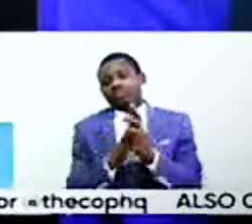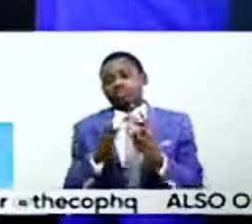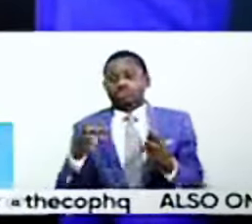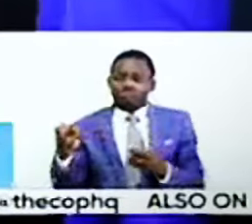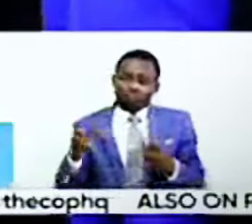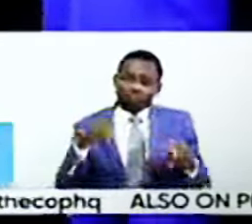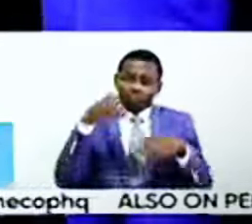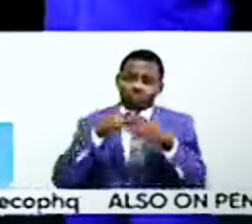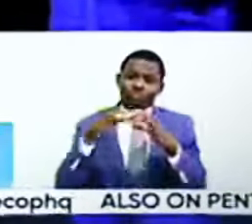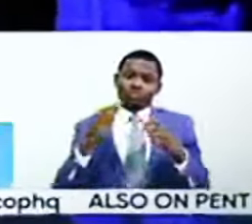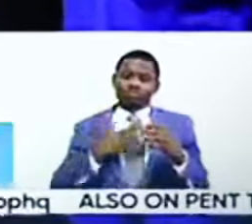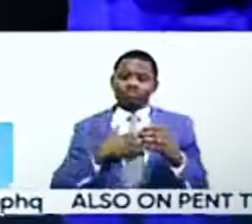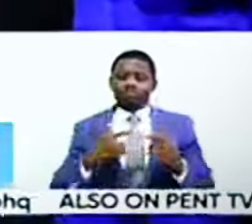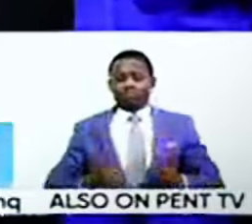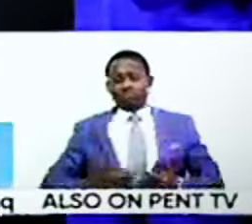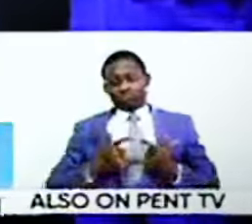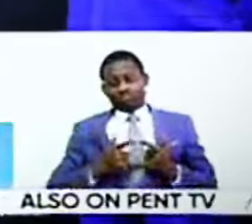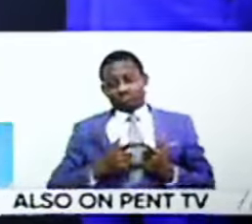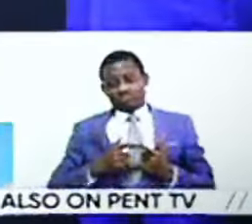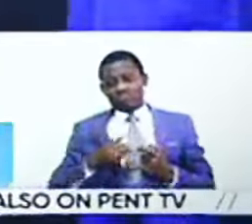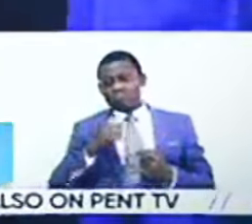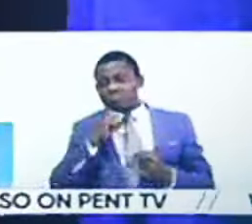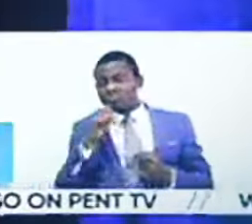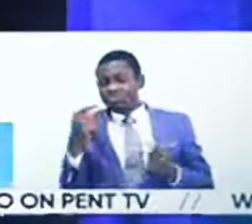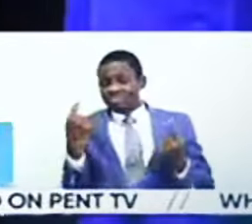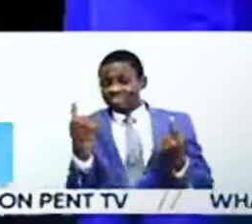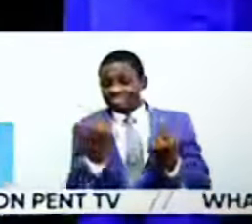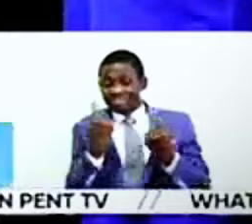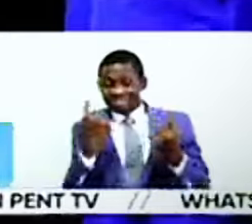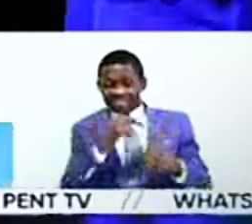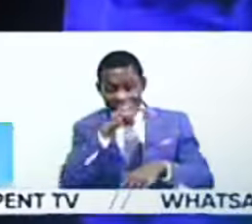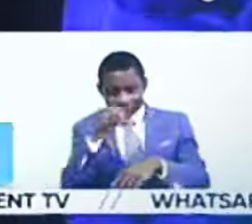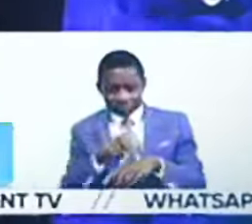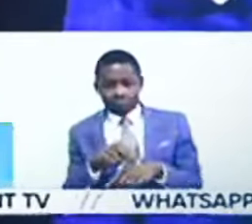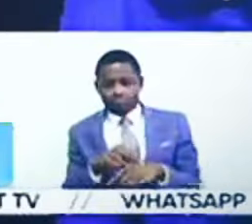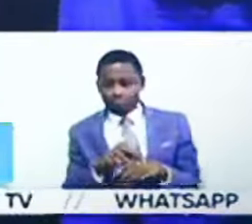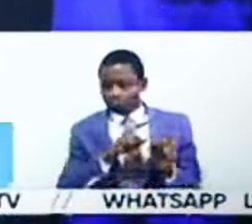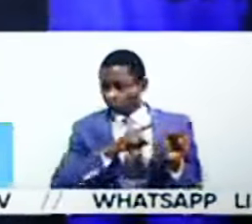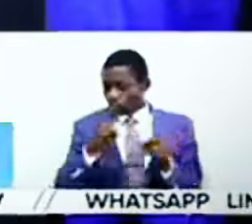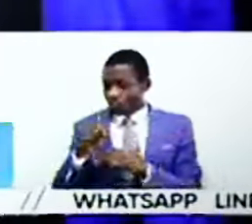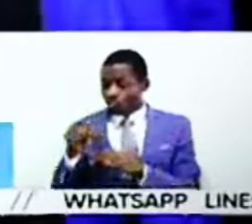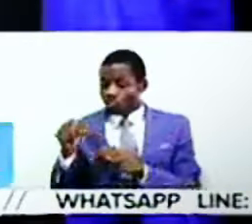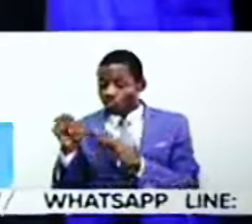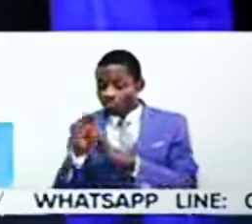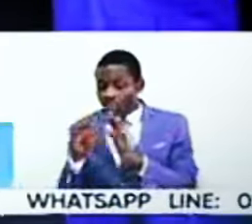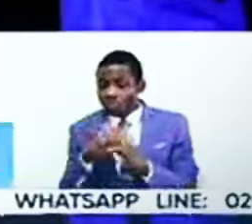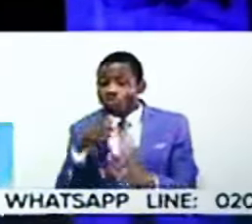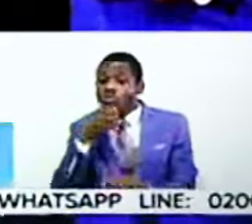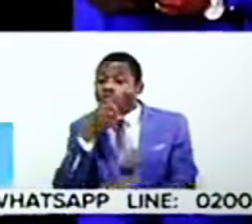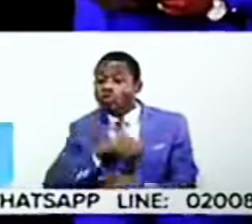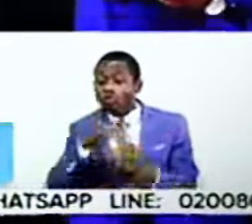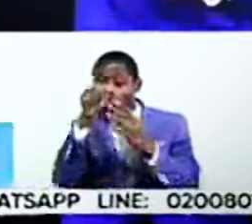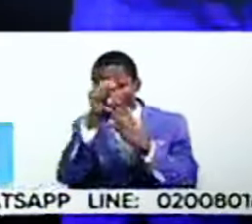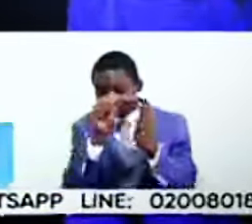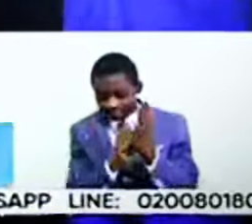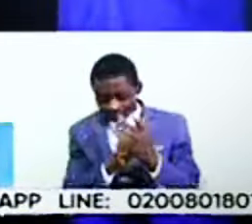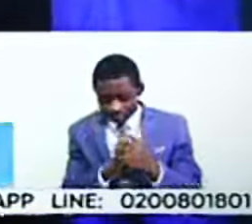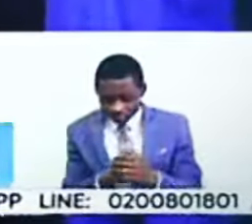sin nature. See, let's go to the Old Testament and examine three